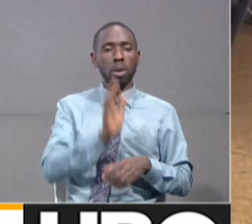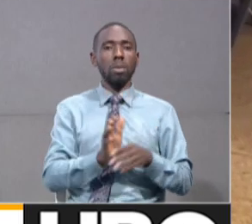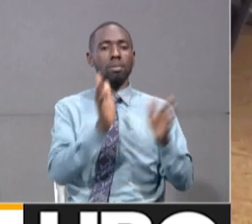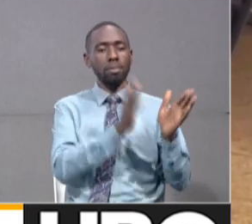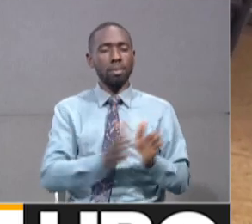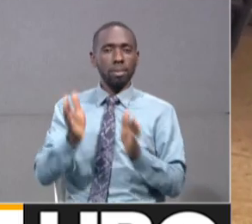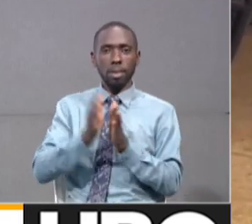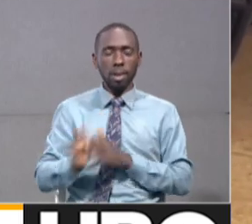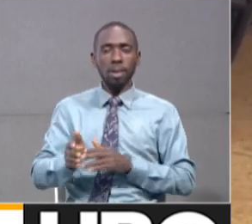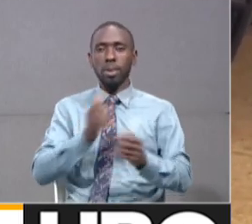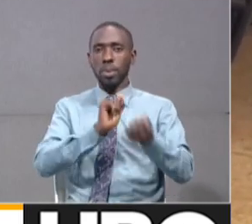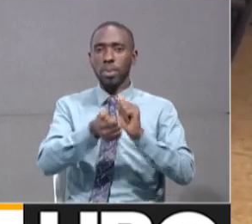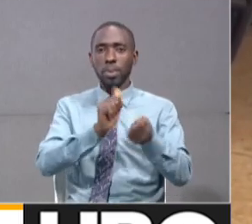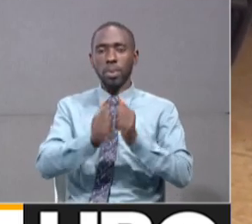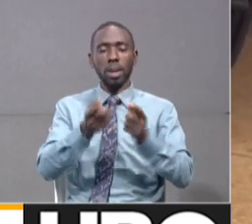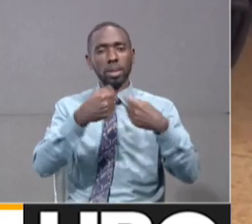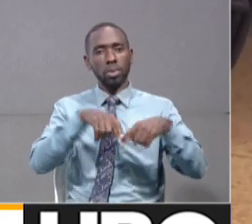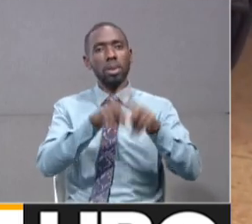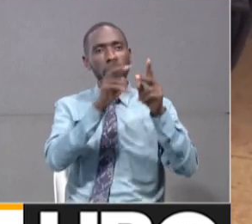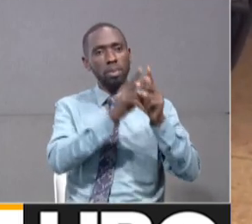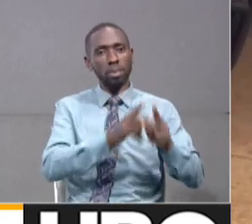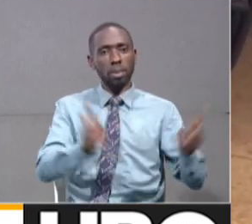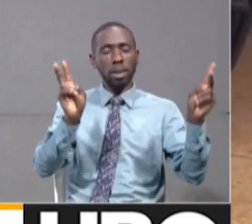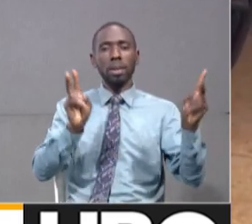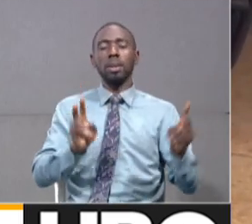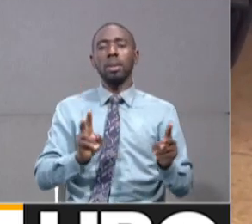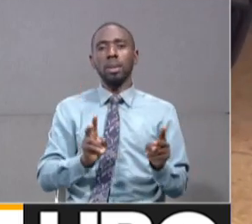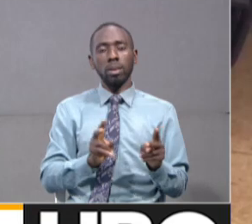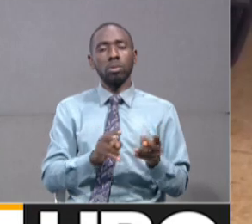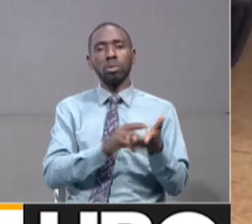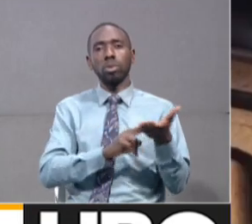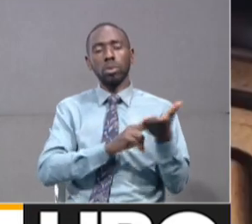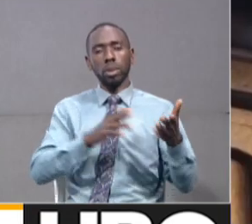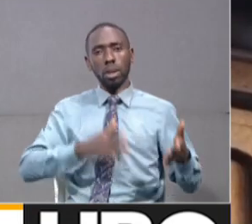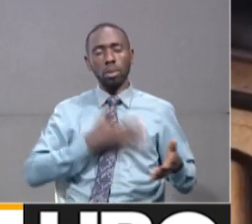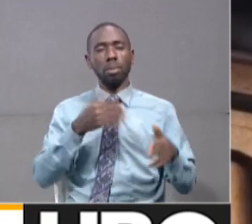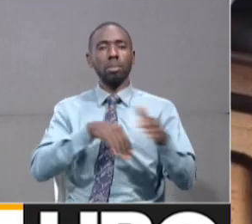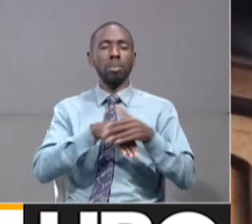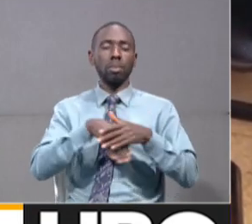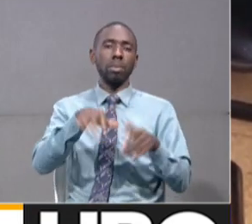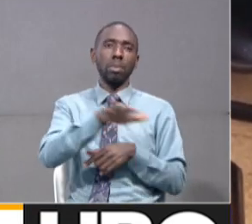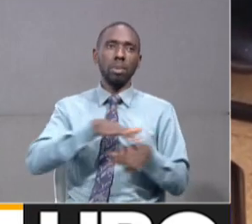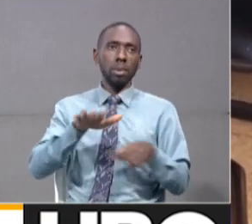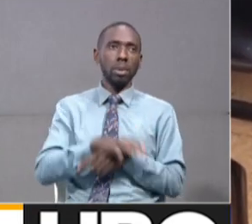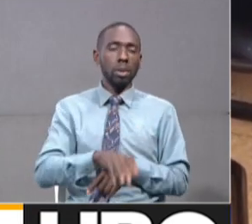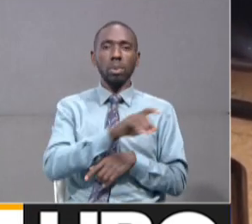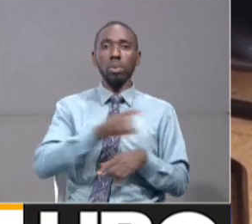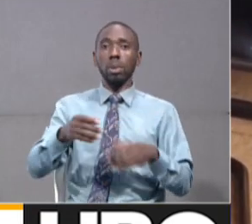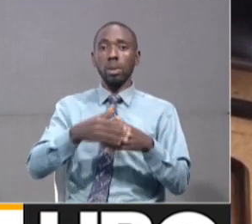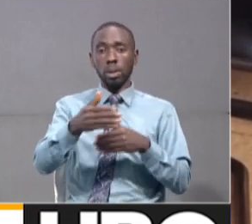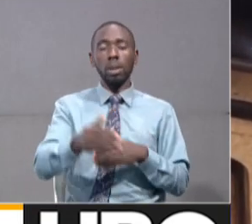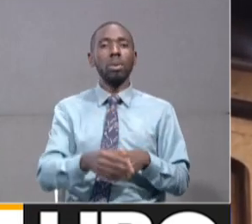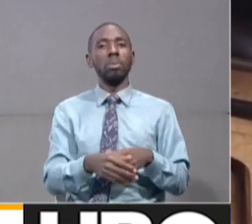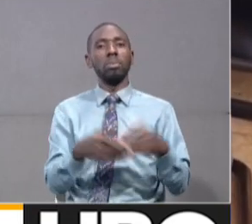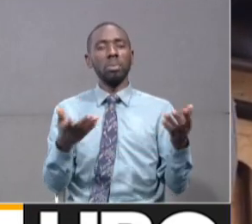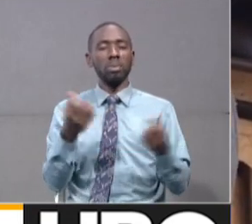so that as we commission, there is a match. Actually, for next week, it will be more